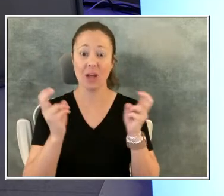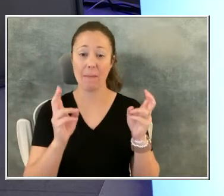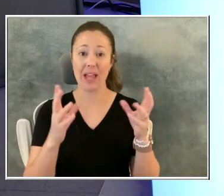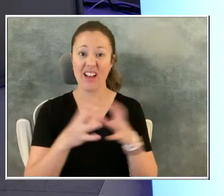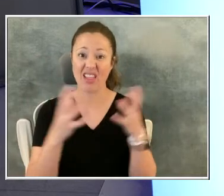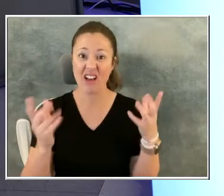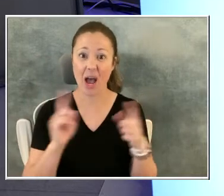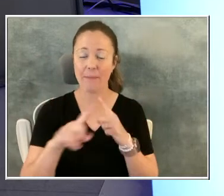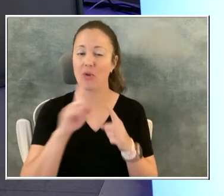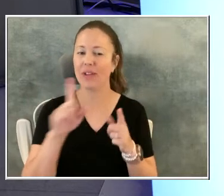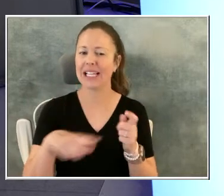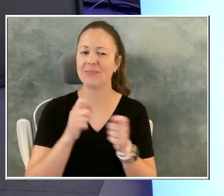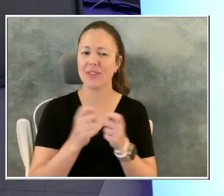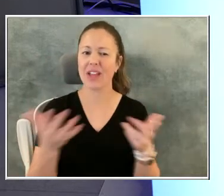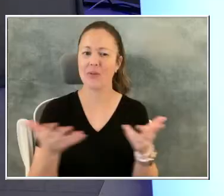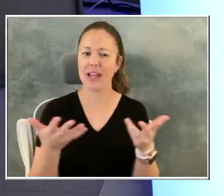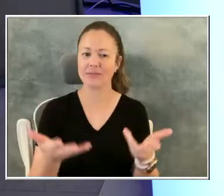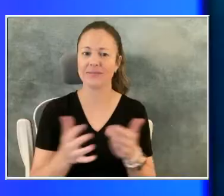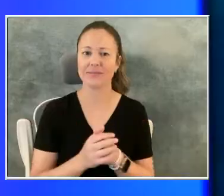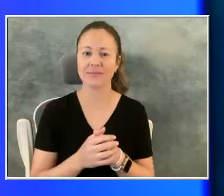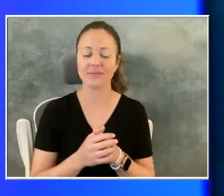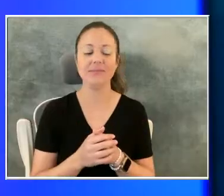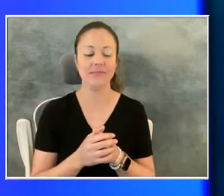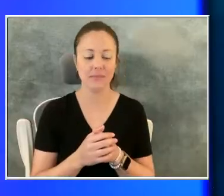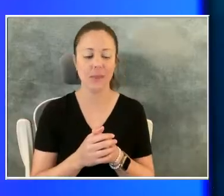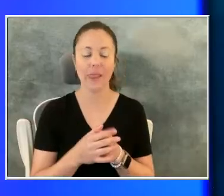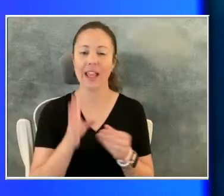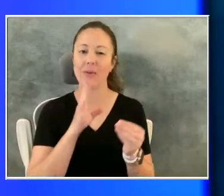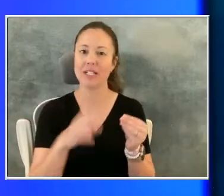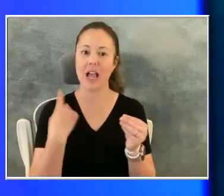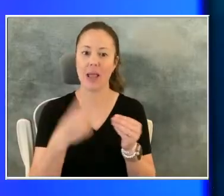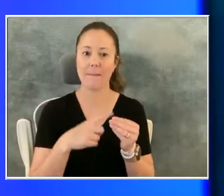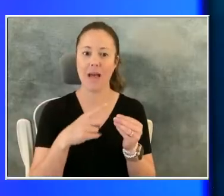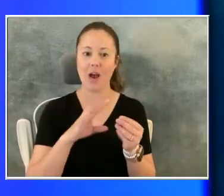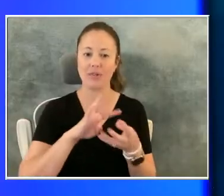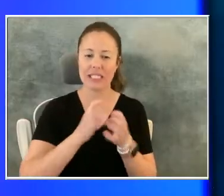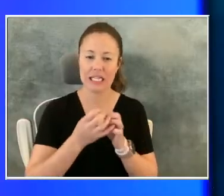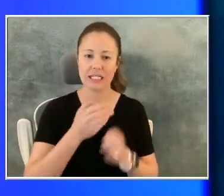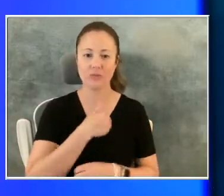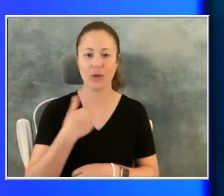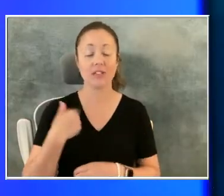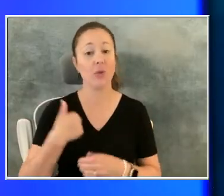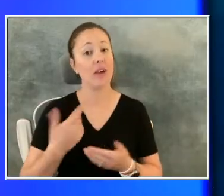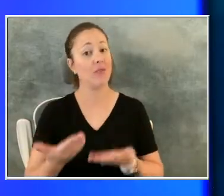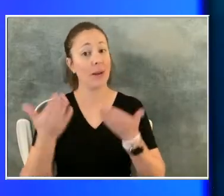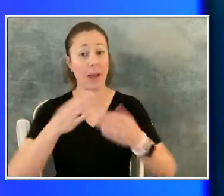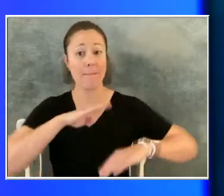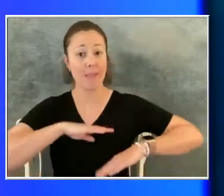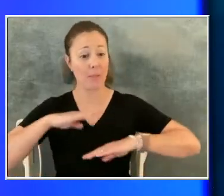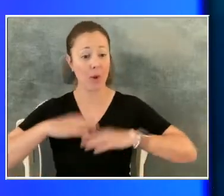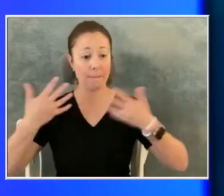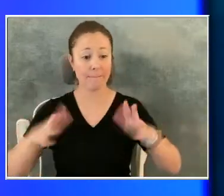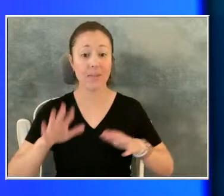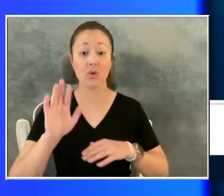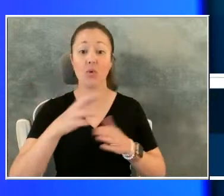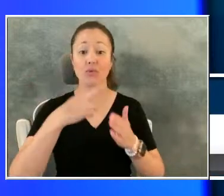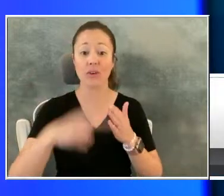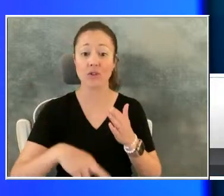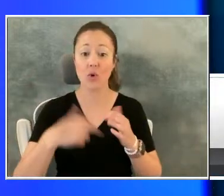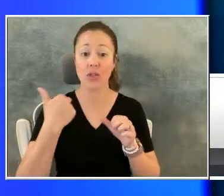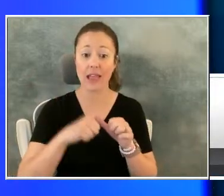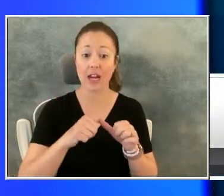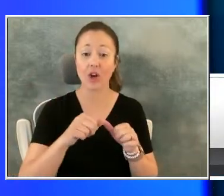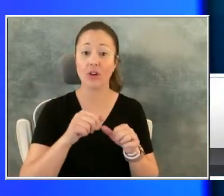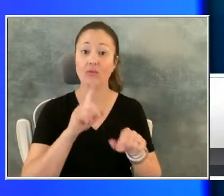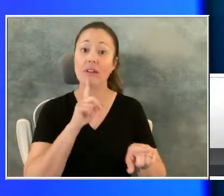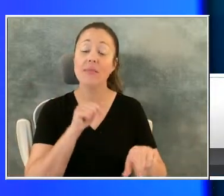specifically, what do you want people to know? Well, we're talking about dense breasts. So I recommend, if you've had a mammogram, look at your result letter, look at your report. If your